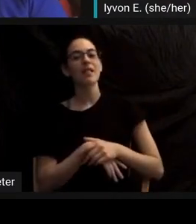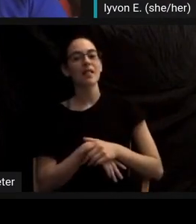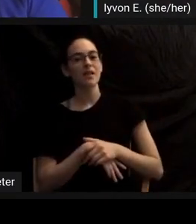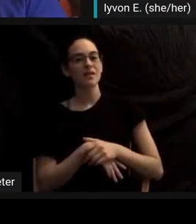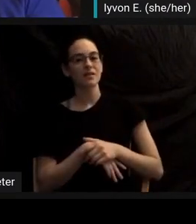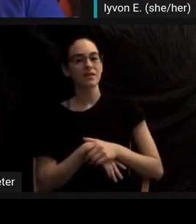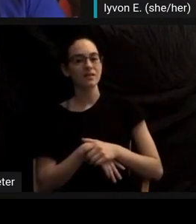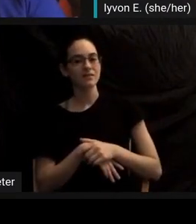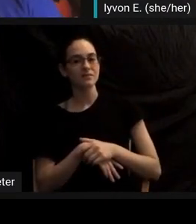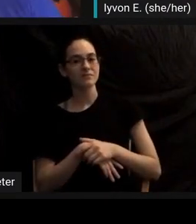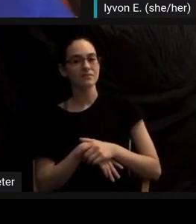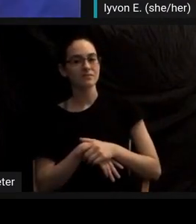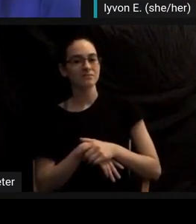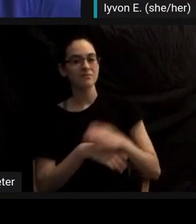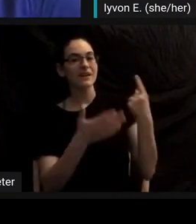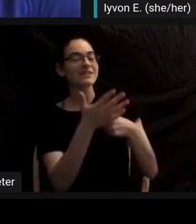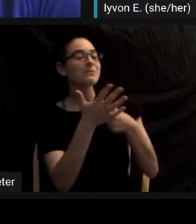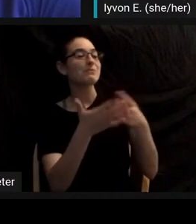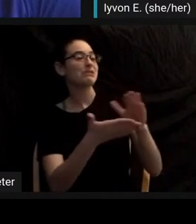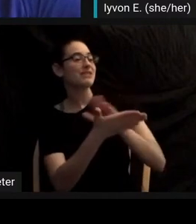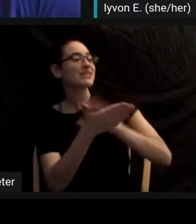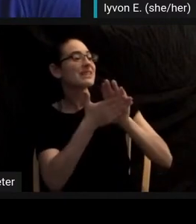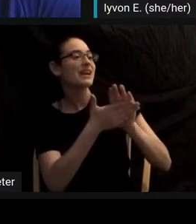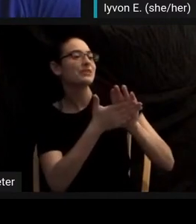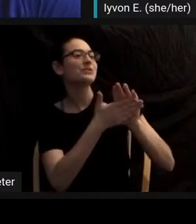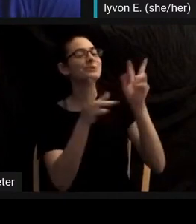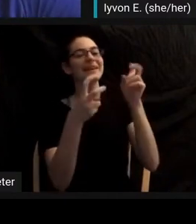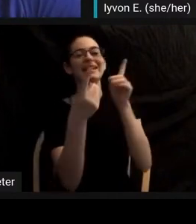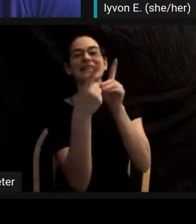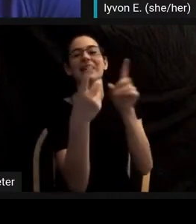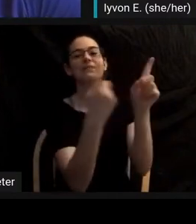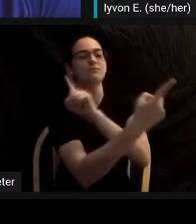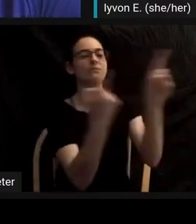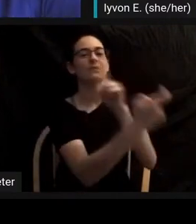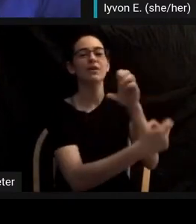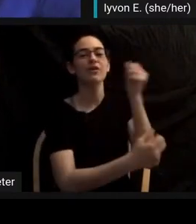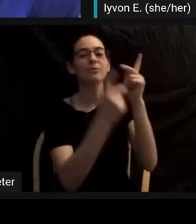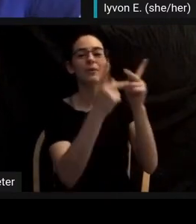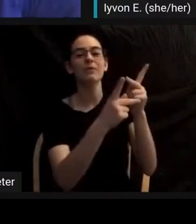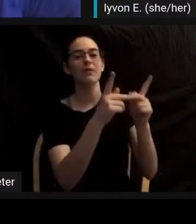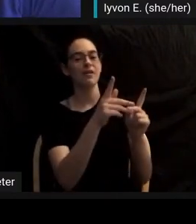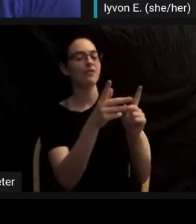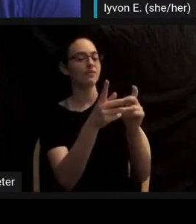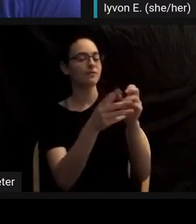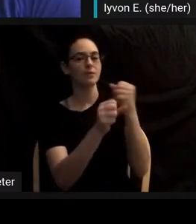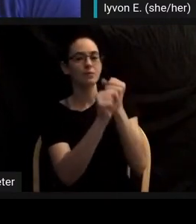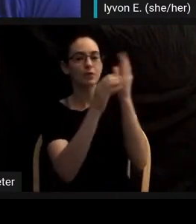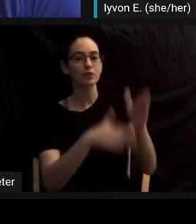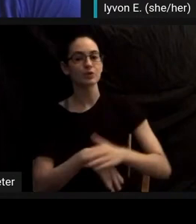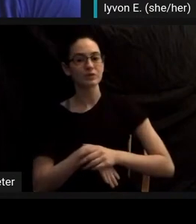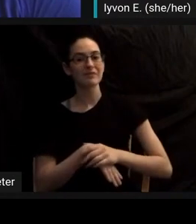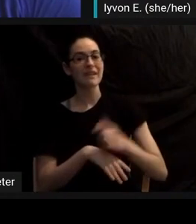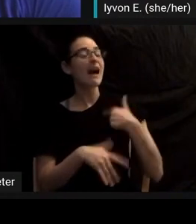like dates with other theater people, other producers. I've been taking this time to talk a lot more